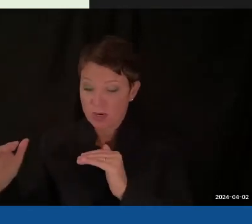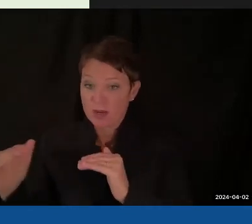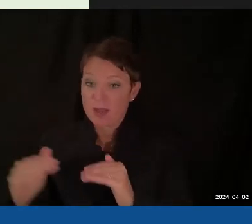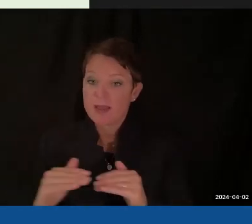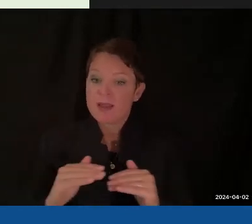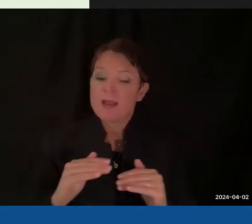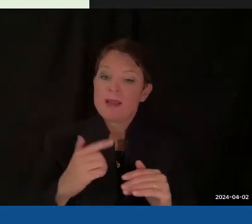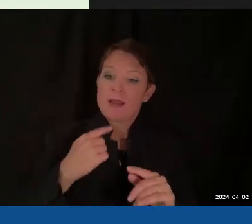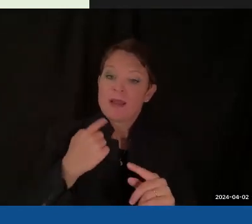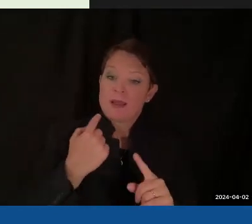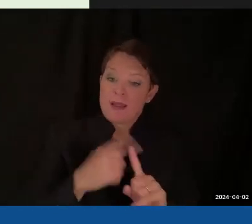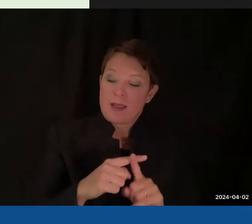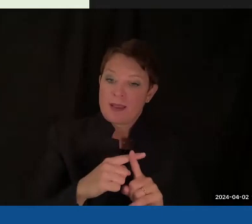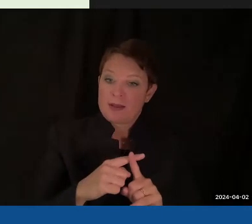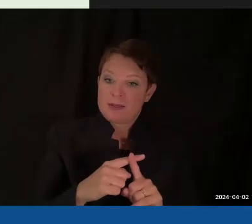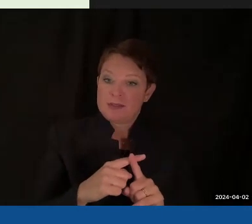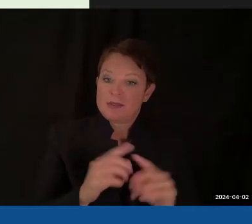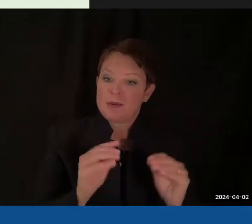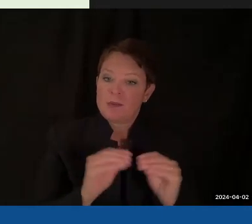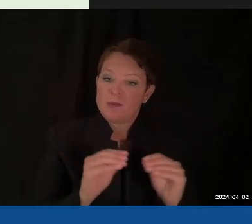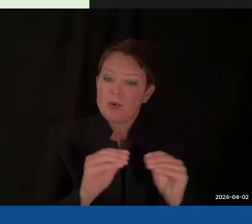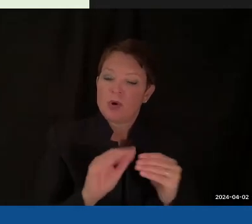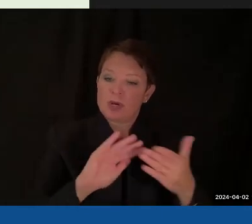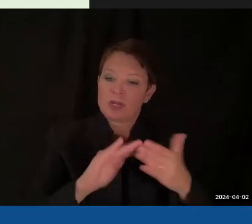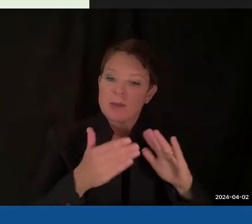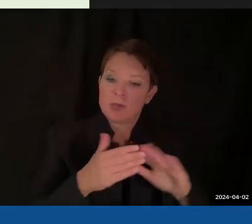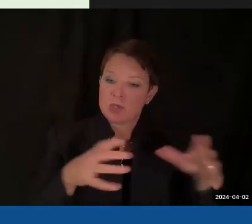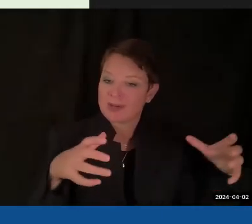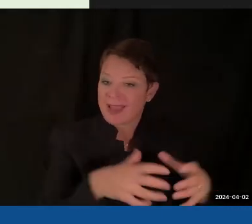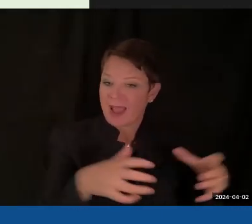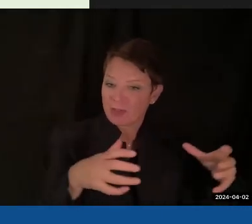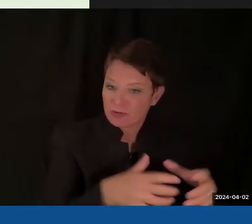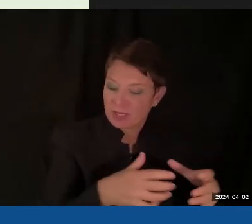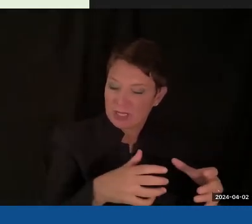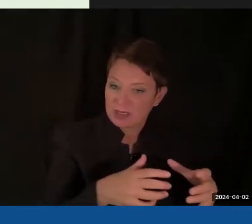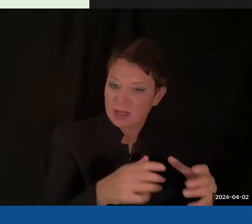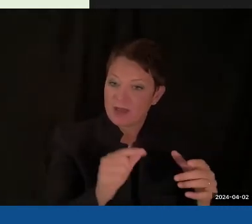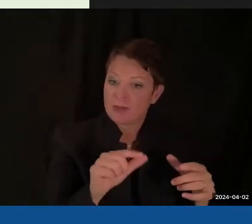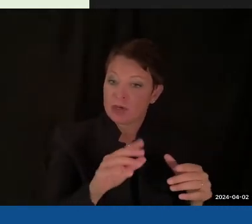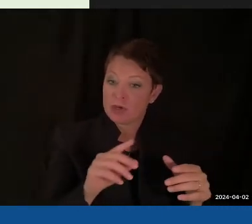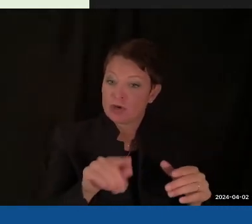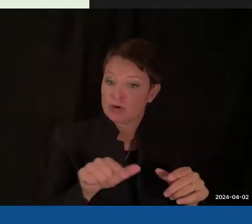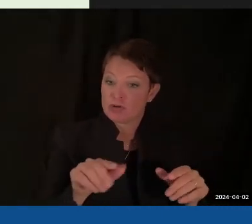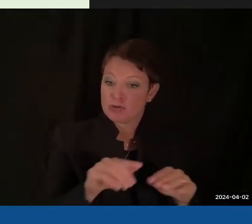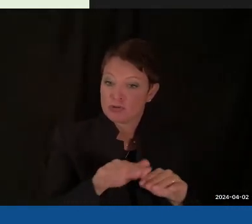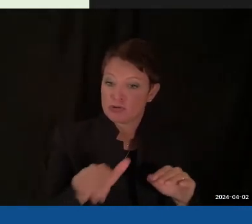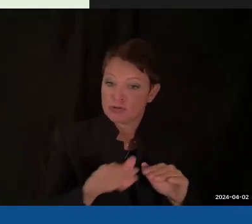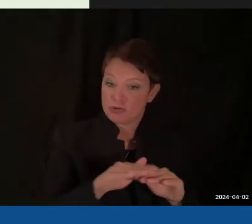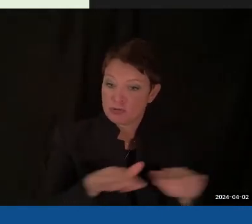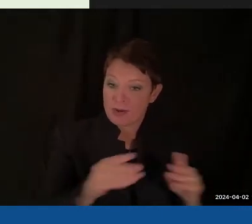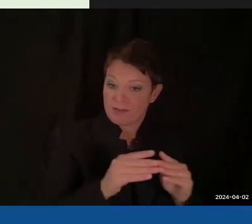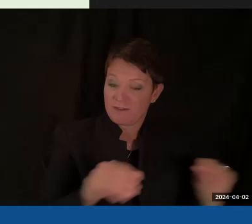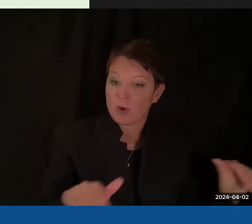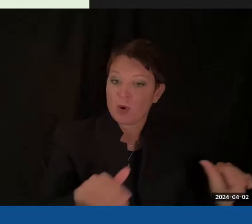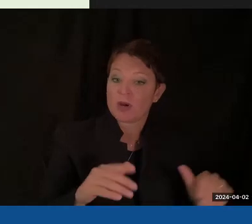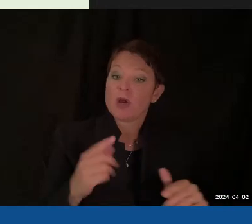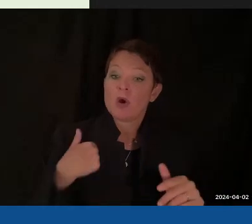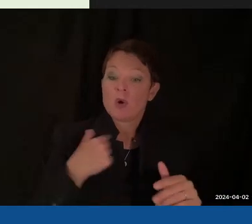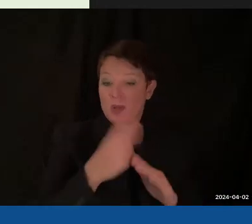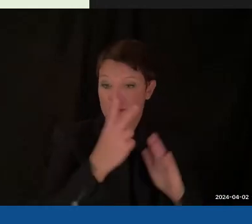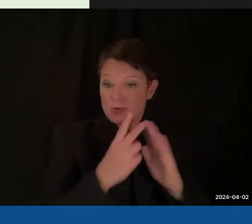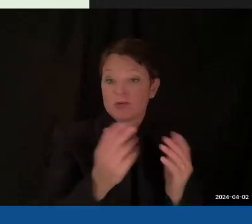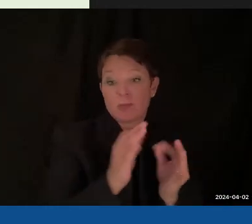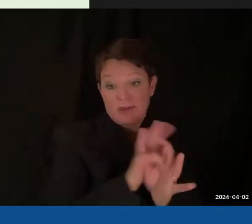as well as more sort of communal gathering spaces at the ground floor are envisioned to be provided free of